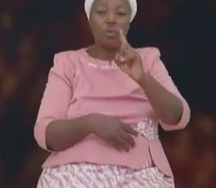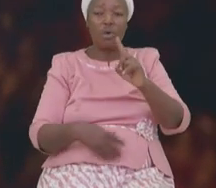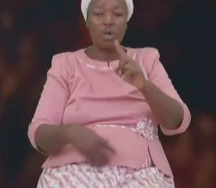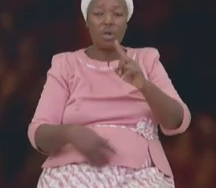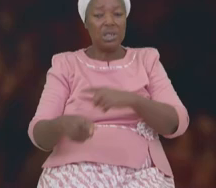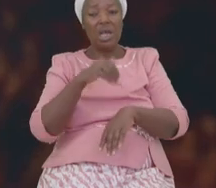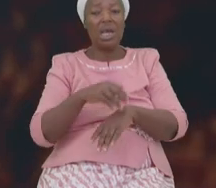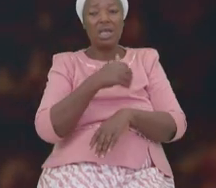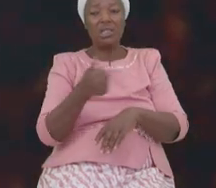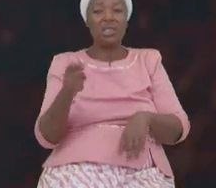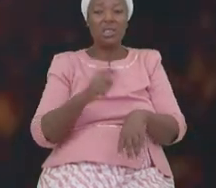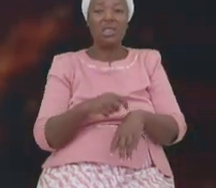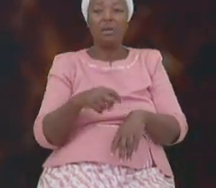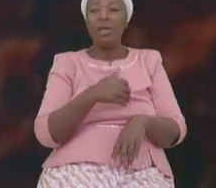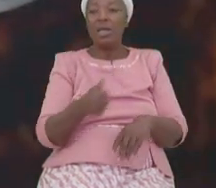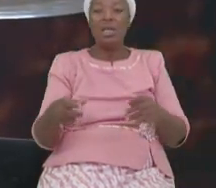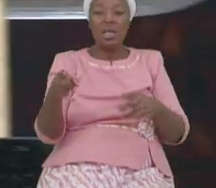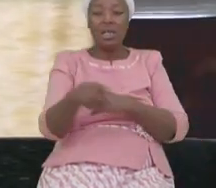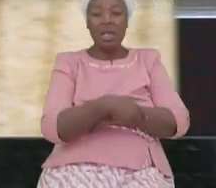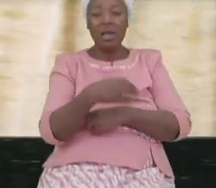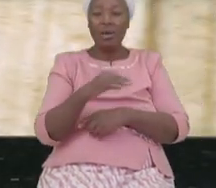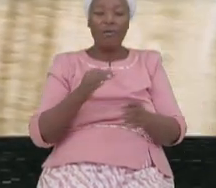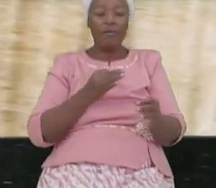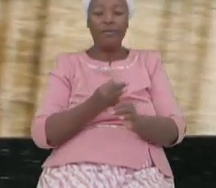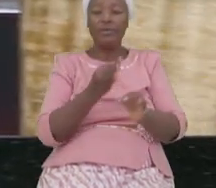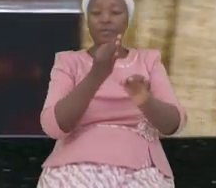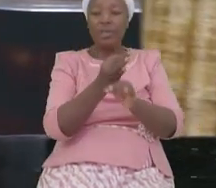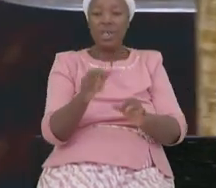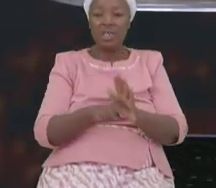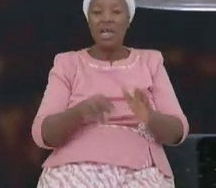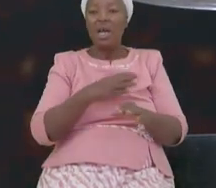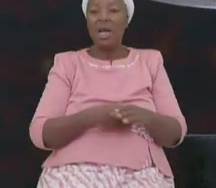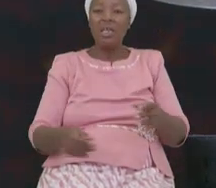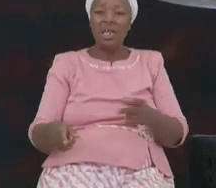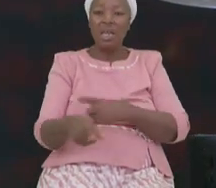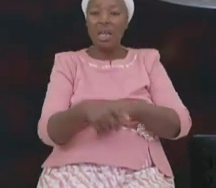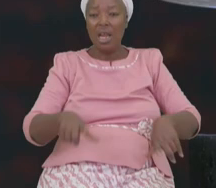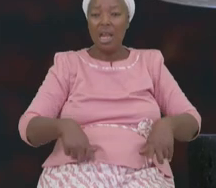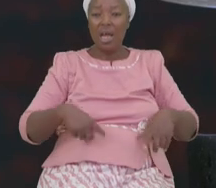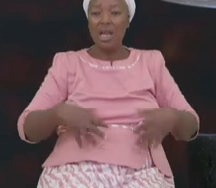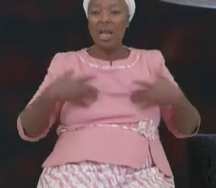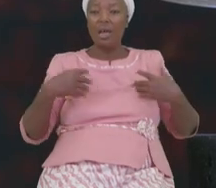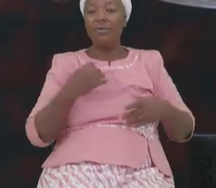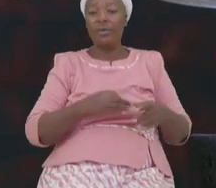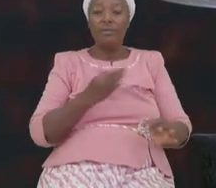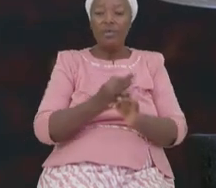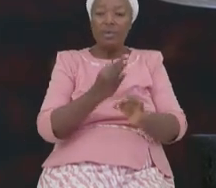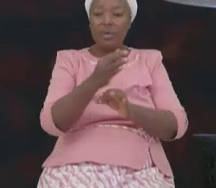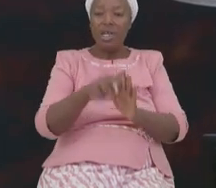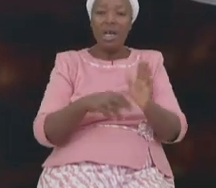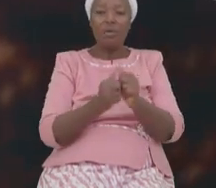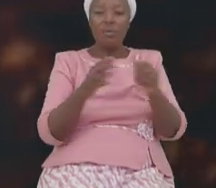time. A day of faithfulness, a life of faithfulness and fearlessness is